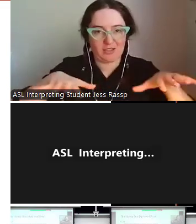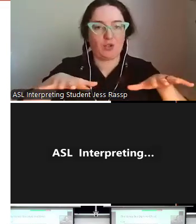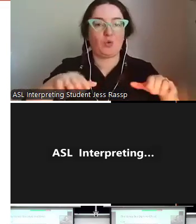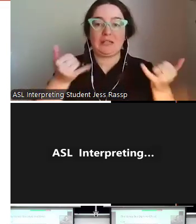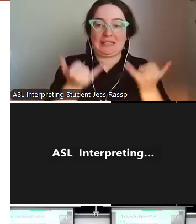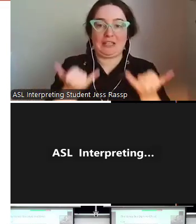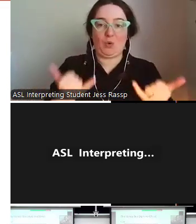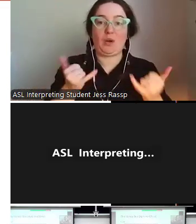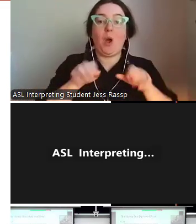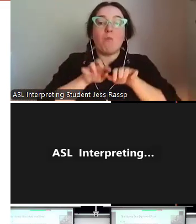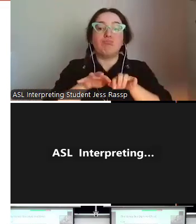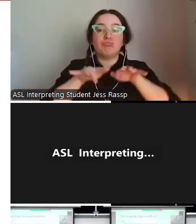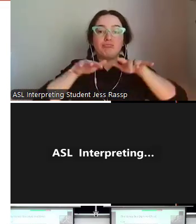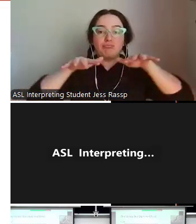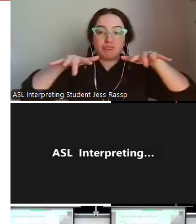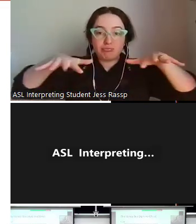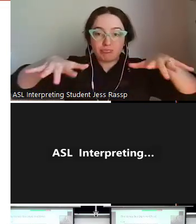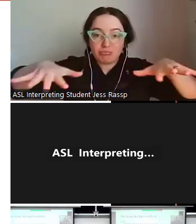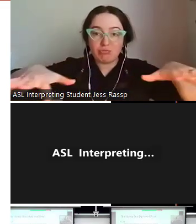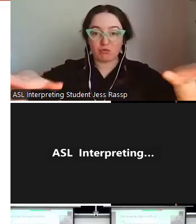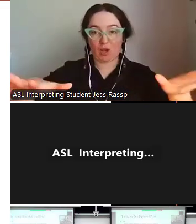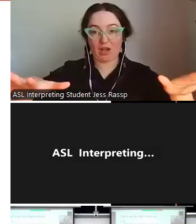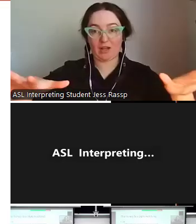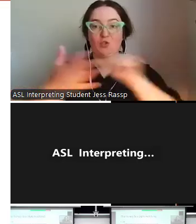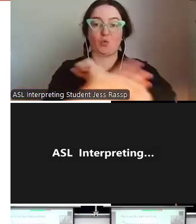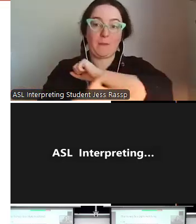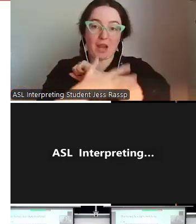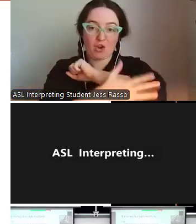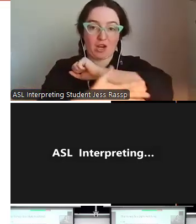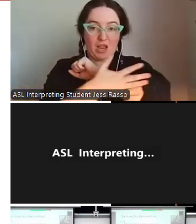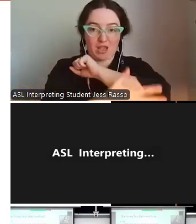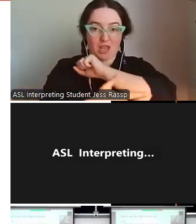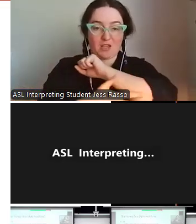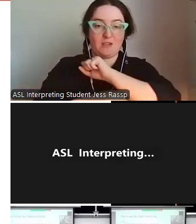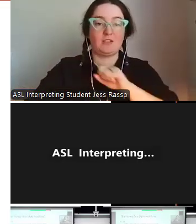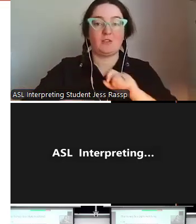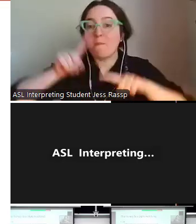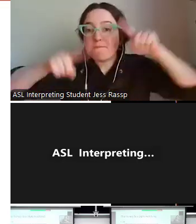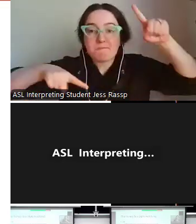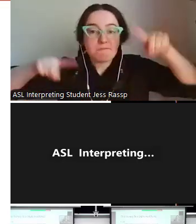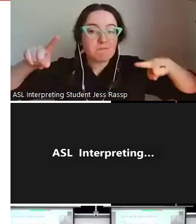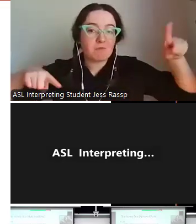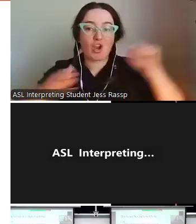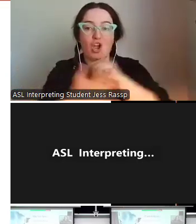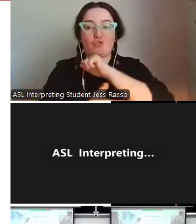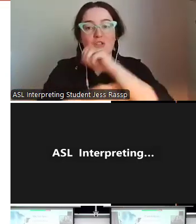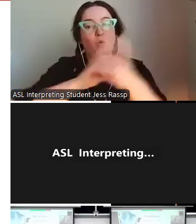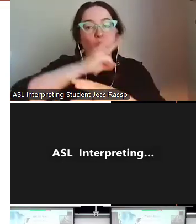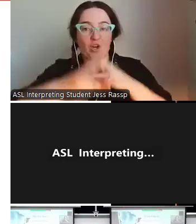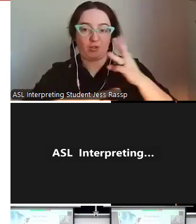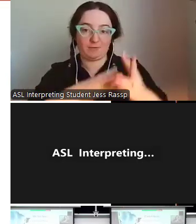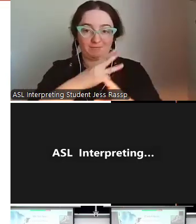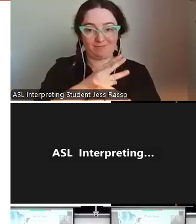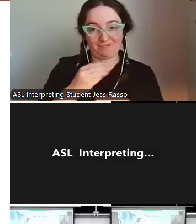for Antarctica for its economic benefits of pollination and honey production. All right, so within that